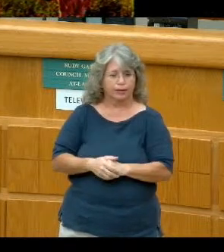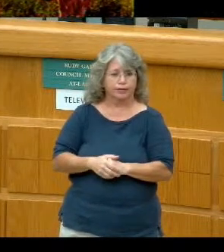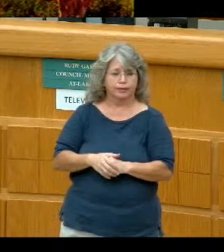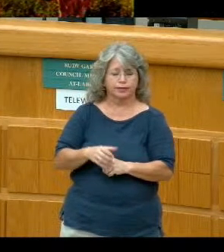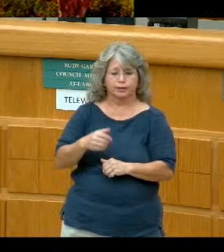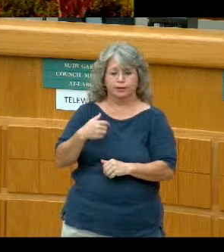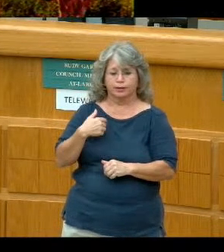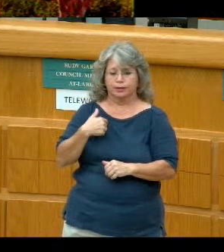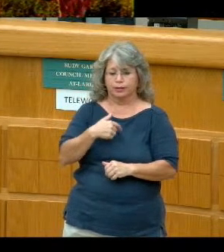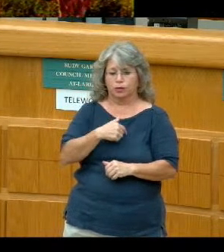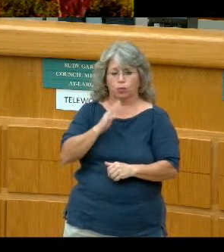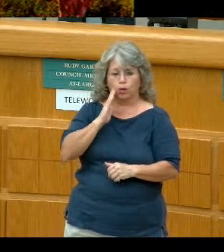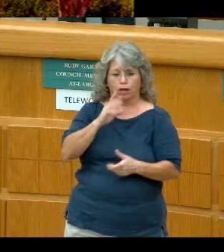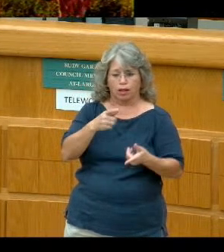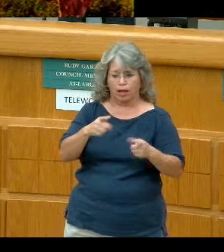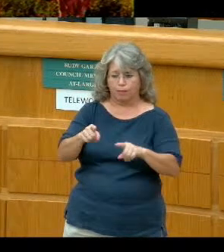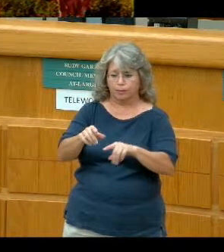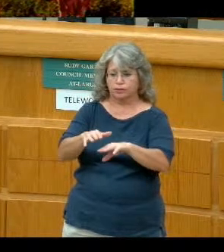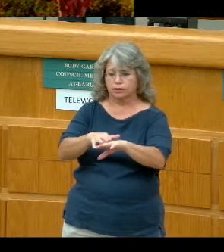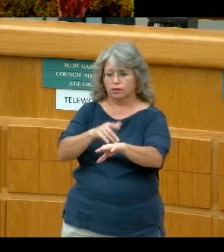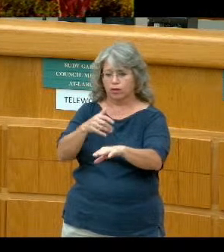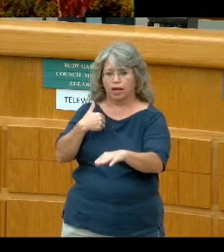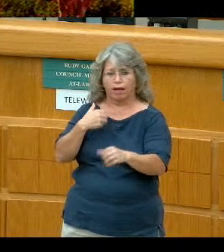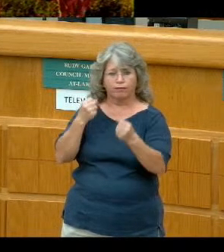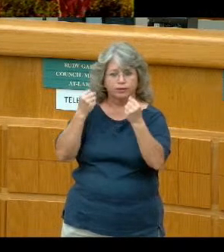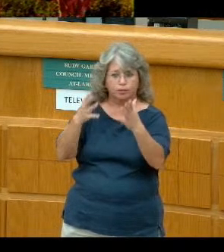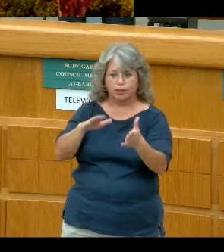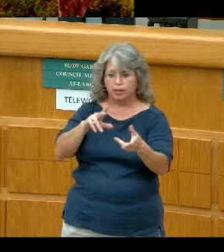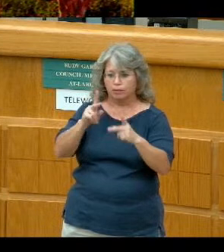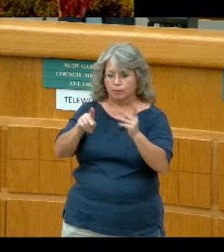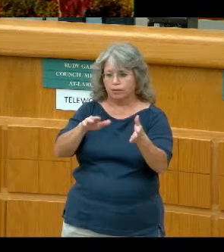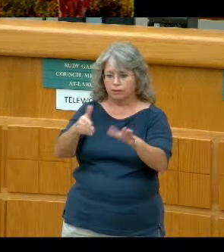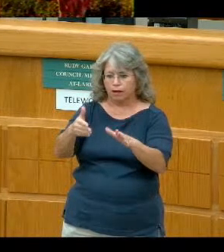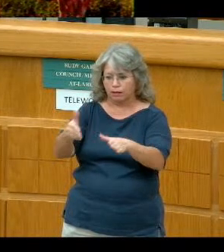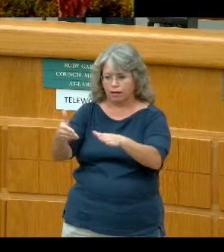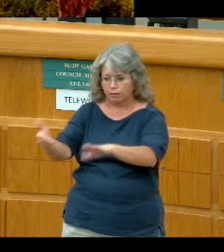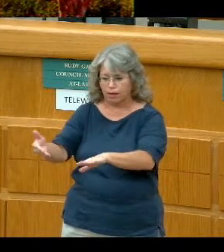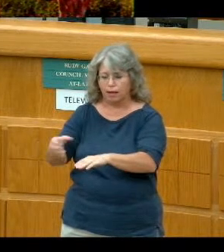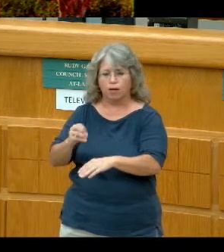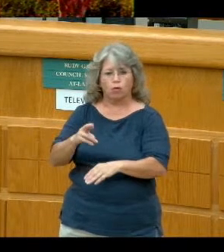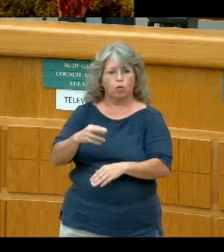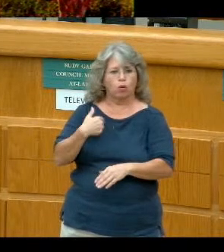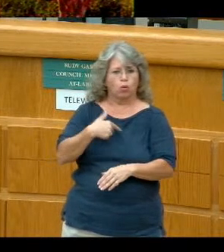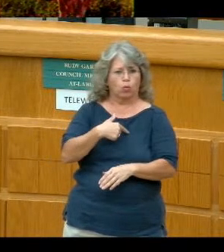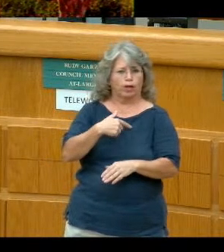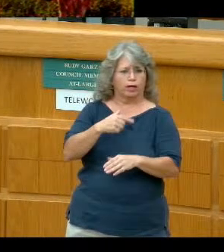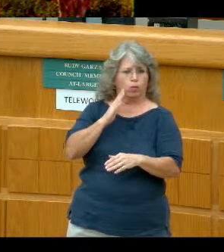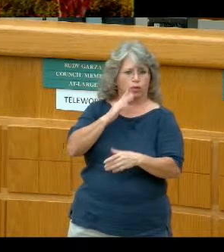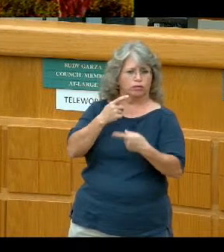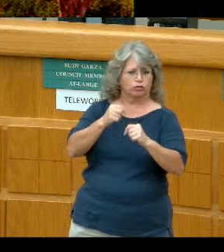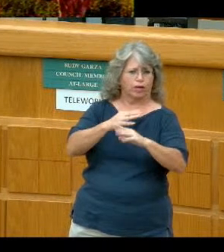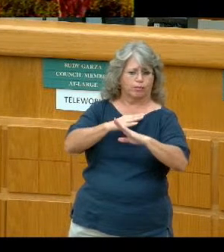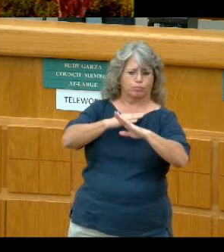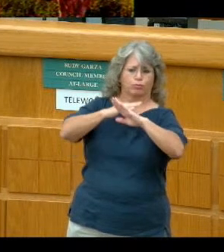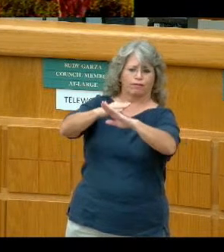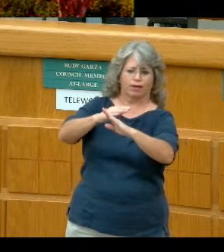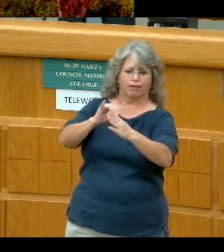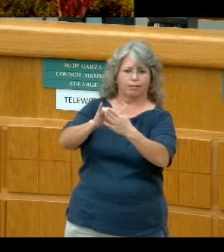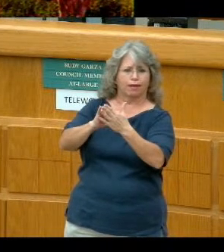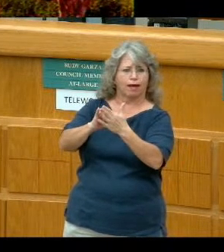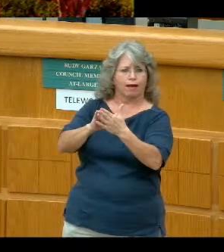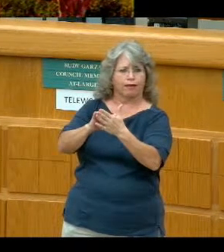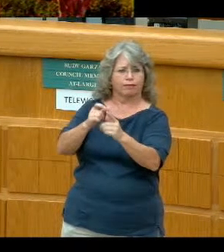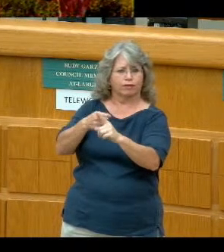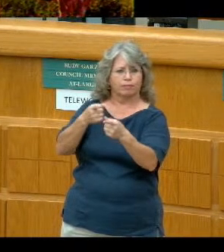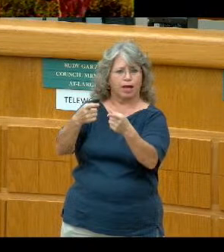and have all these people die over a prolonged period of time? Or are we going to try to really stop that from happening and make